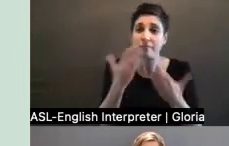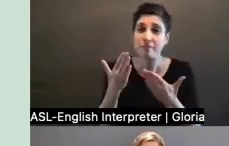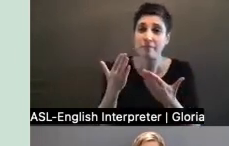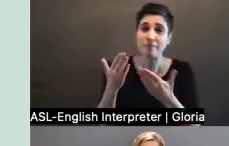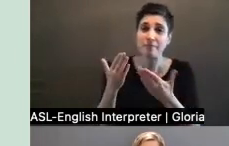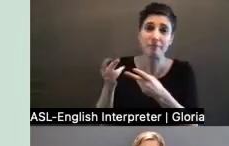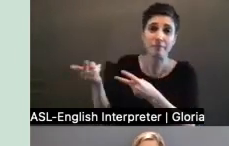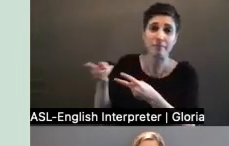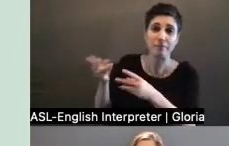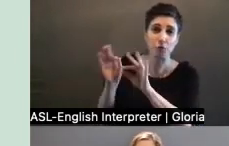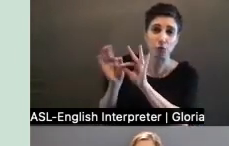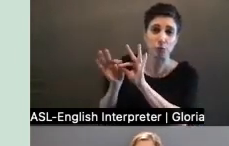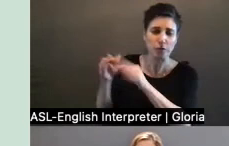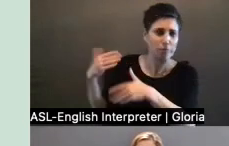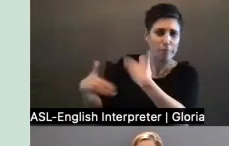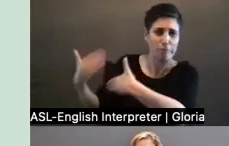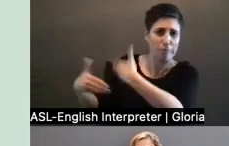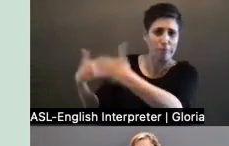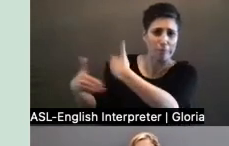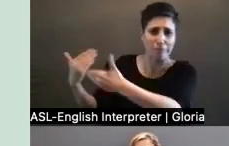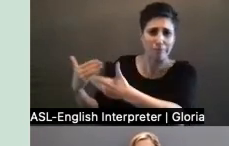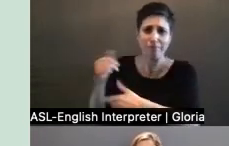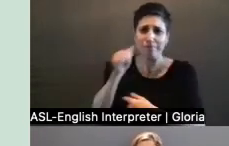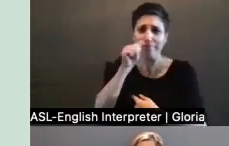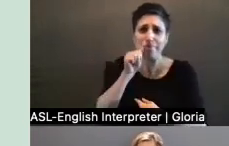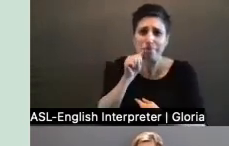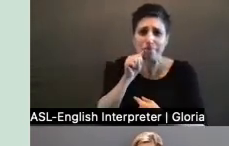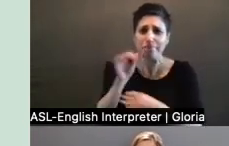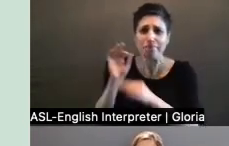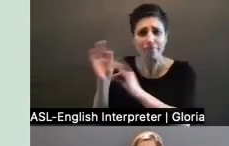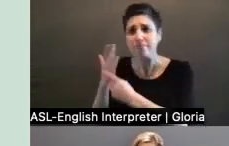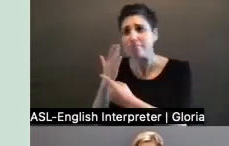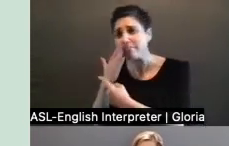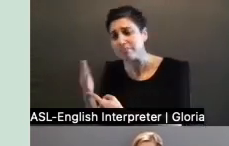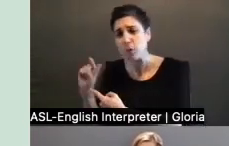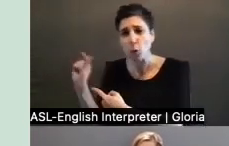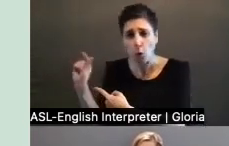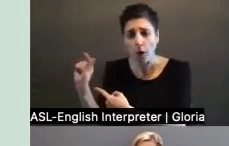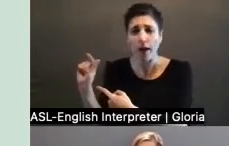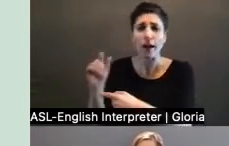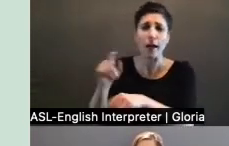who are extremely patient with us, very supportive. Thank you, Gloria and Peggy. We really, really